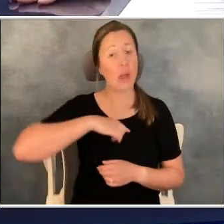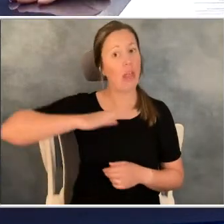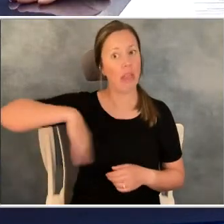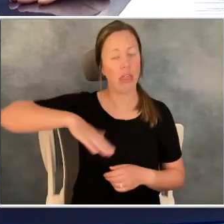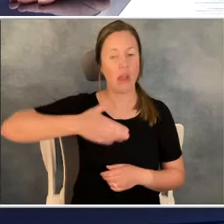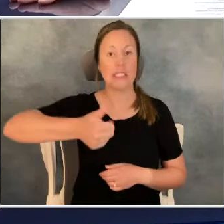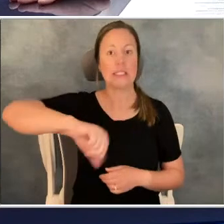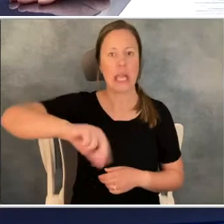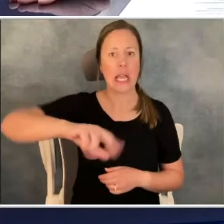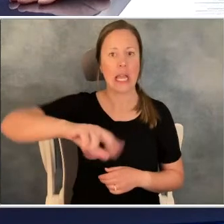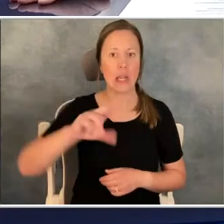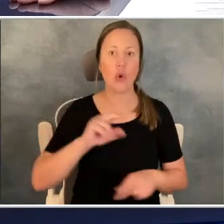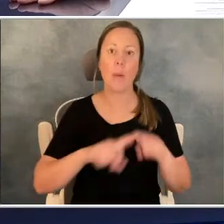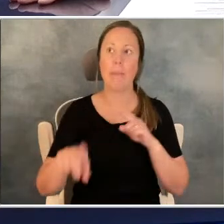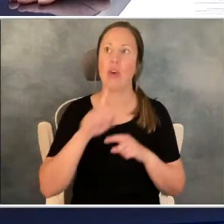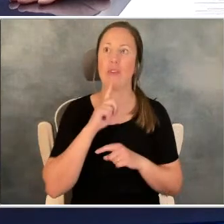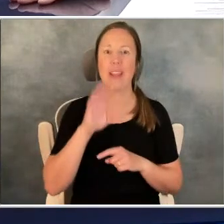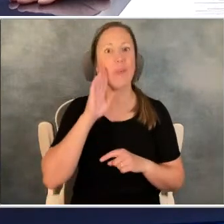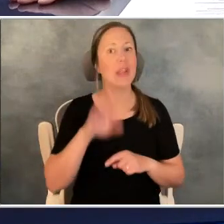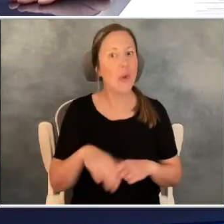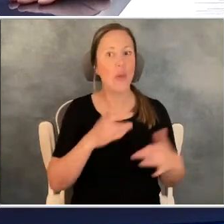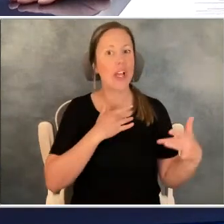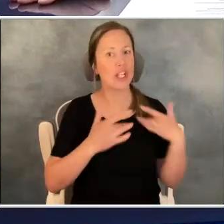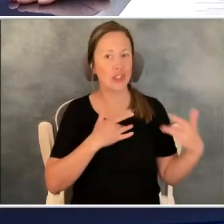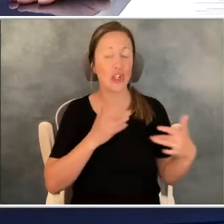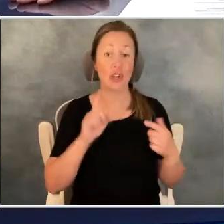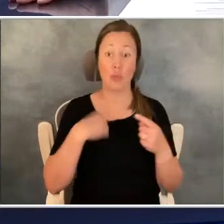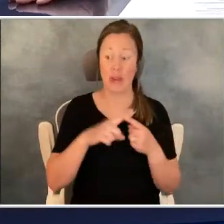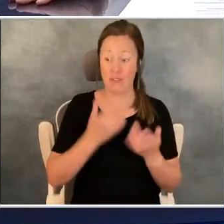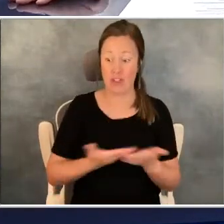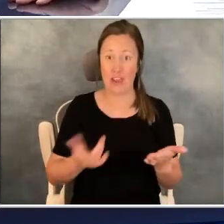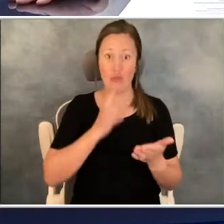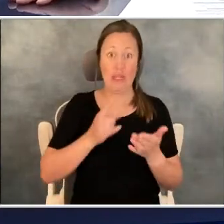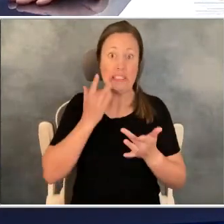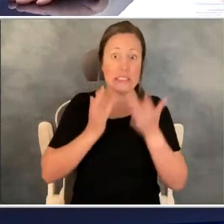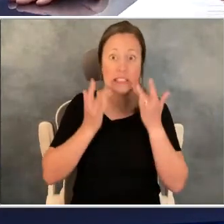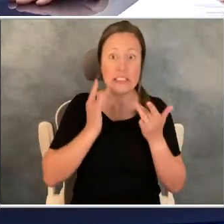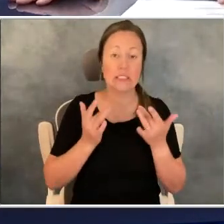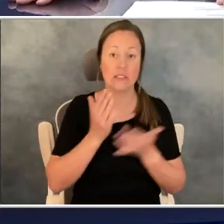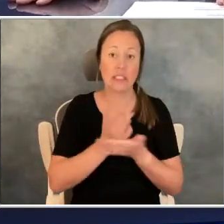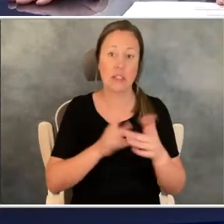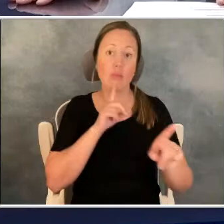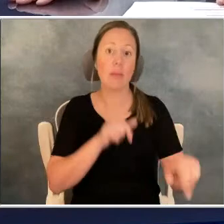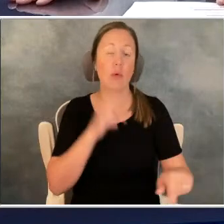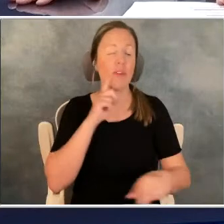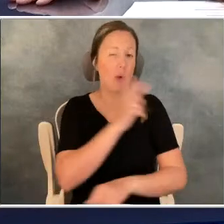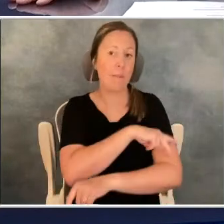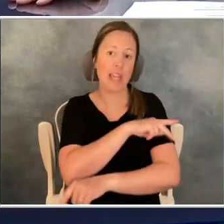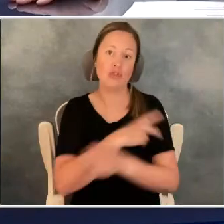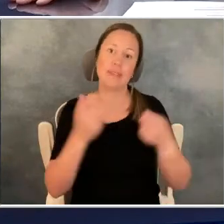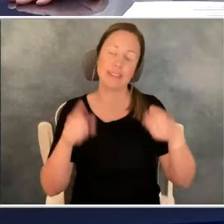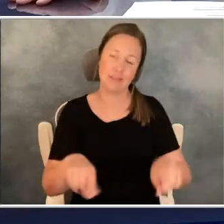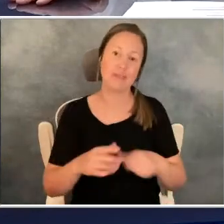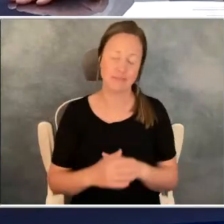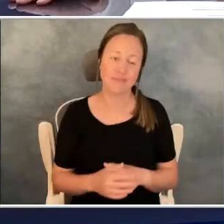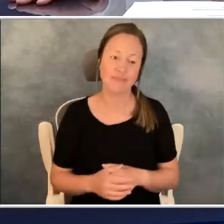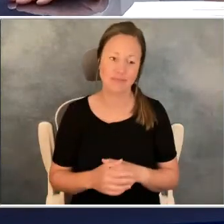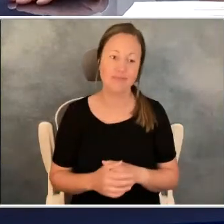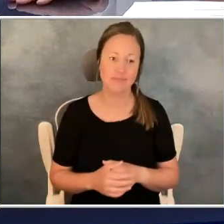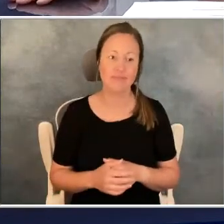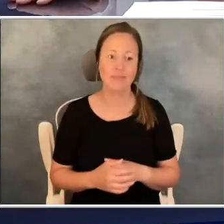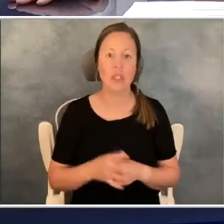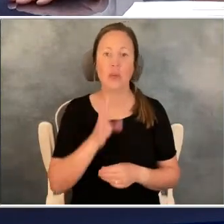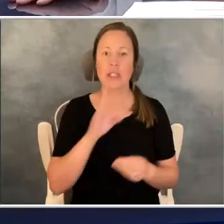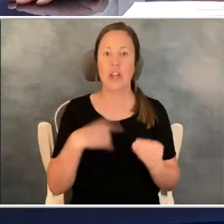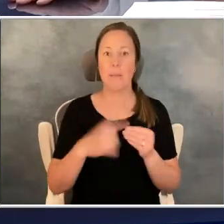always a concern when things get in short supply, and there are some reports of patients having it happen. All right, so we talked a little bit about how we want to blame